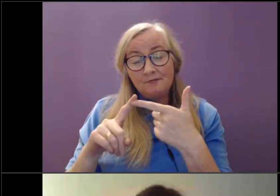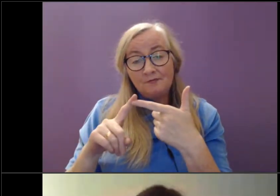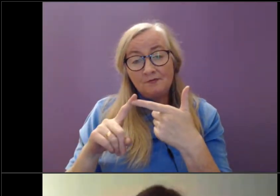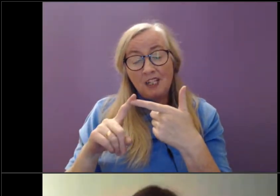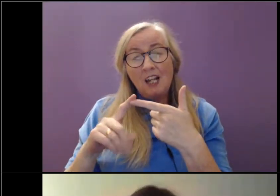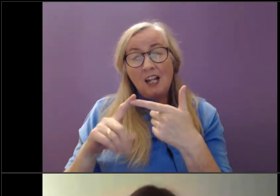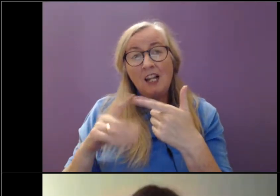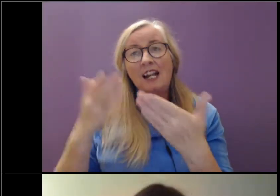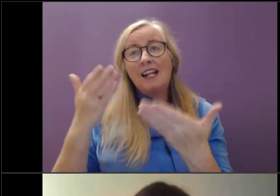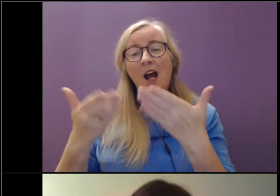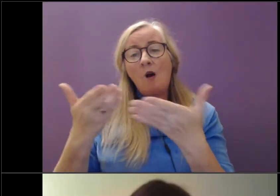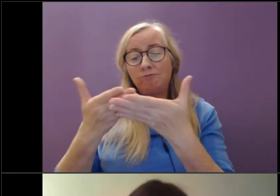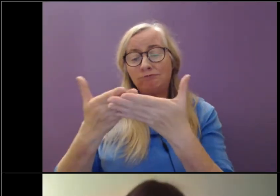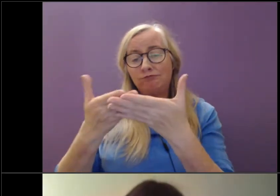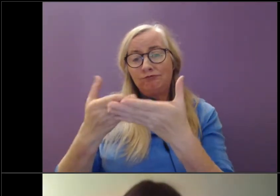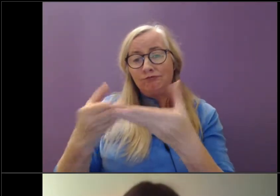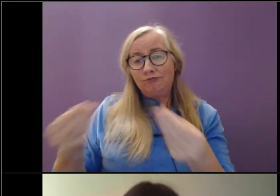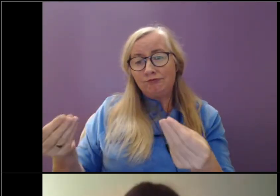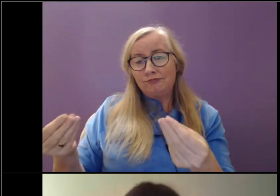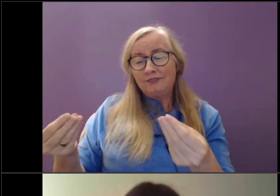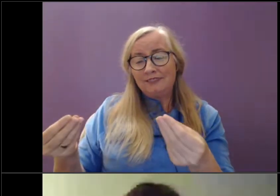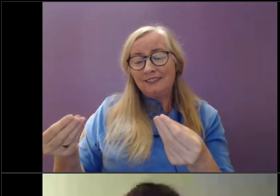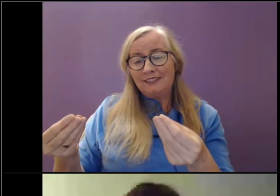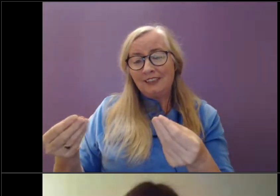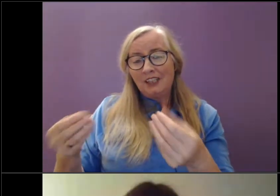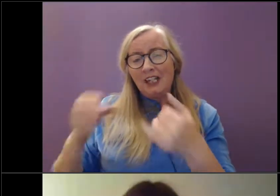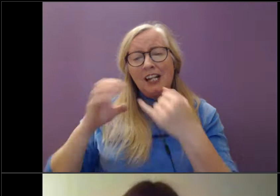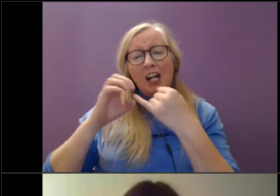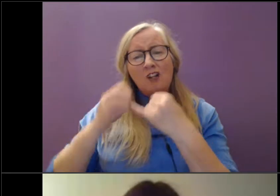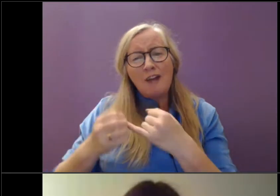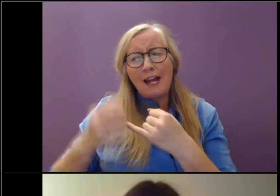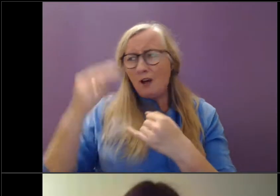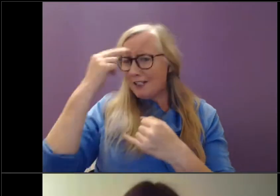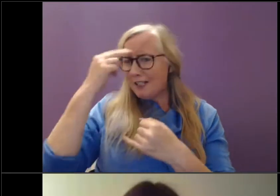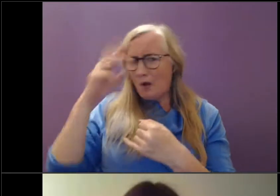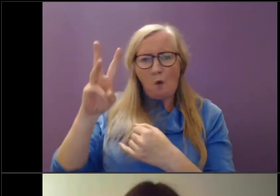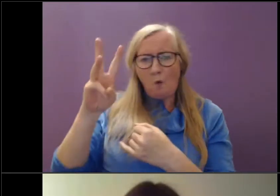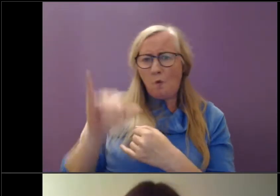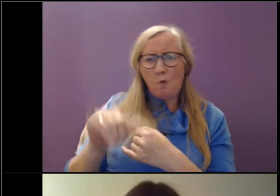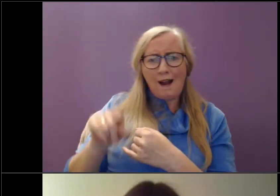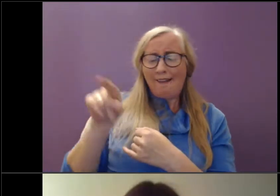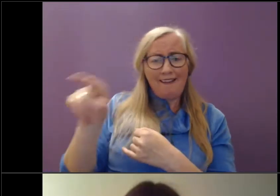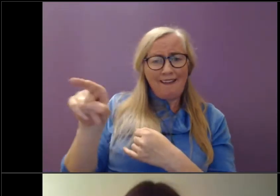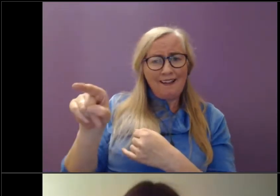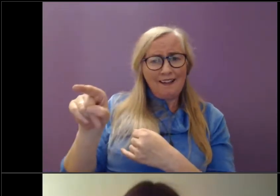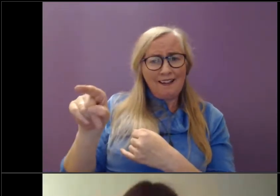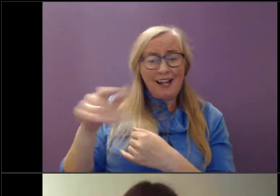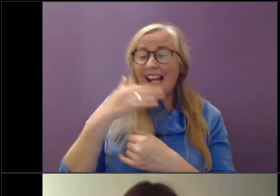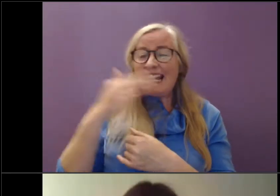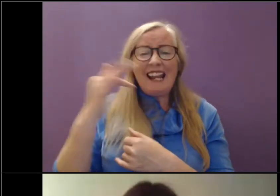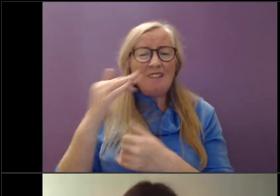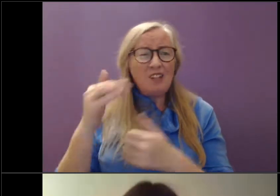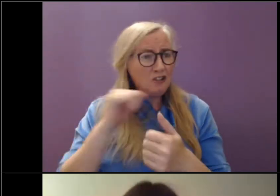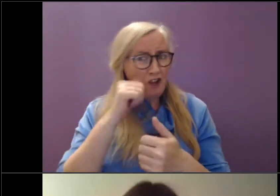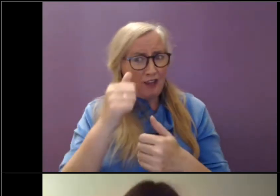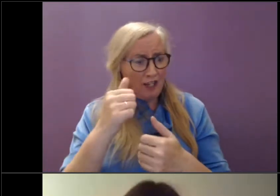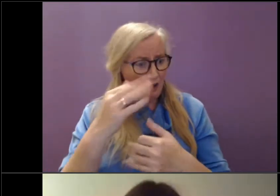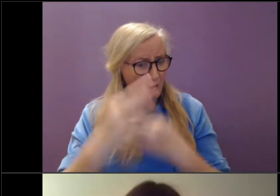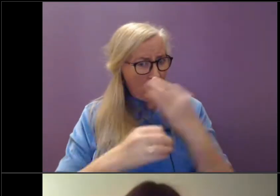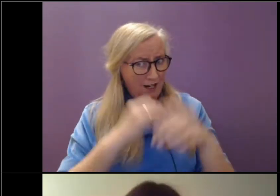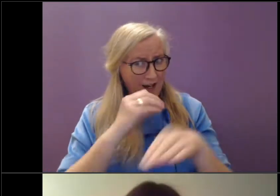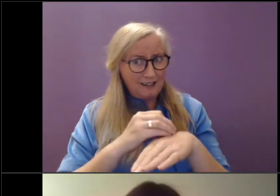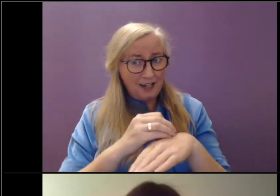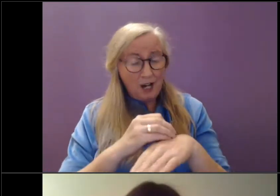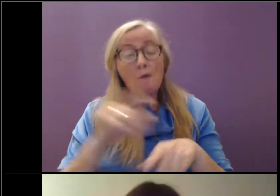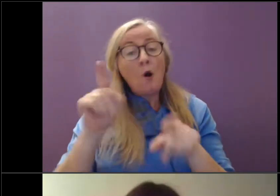of this anger and trying to discuss and maybe trying to understand where it comes from at a time when nothing else is happening. But also setting boundaries.